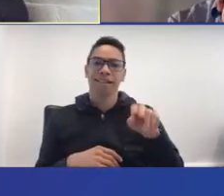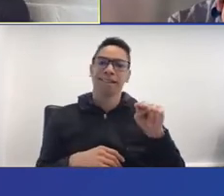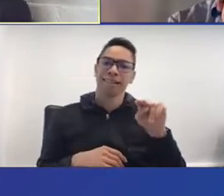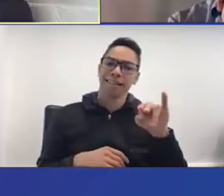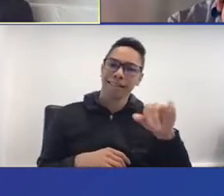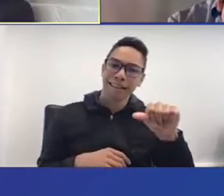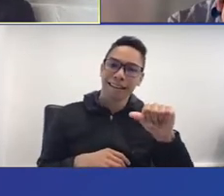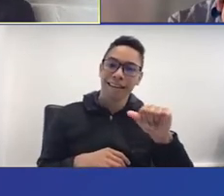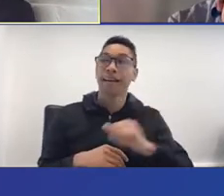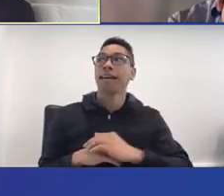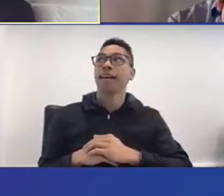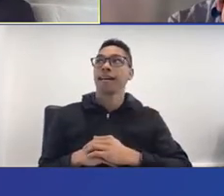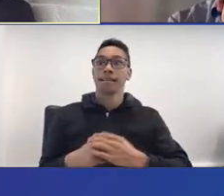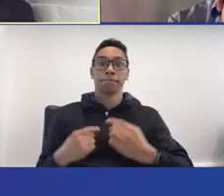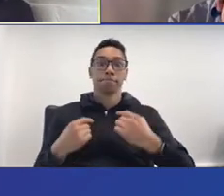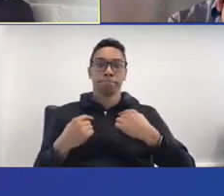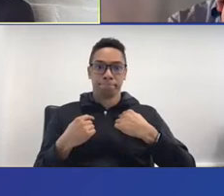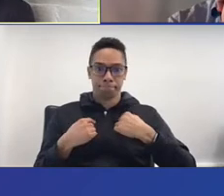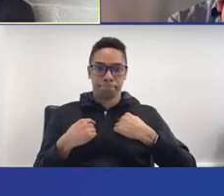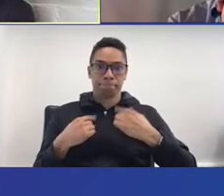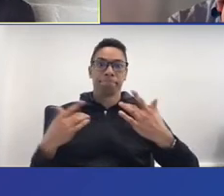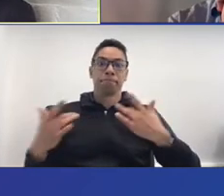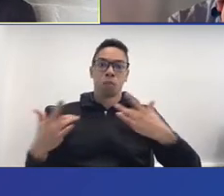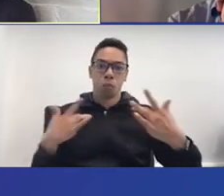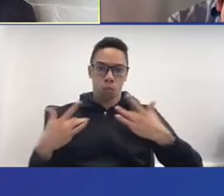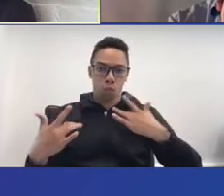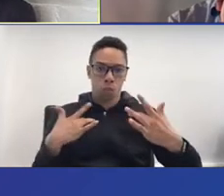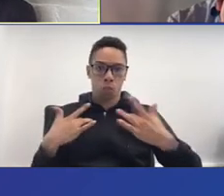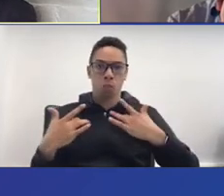worried at this question